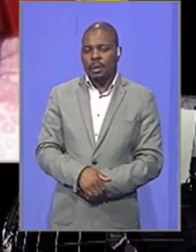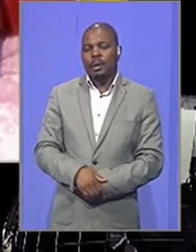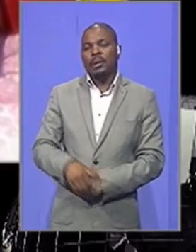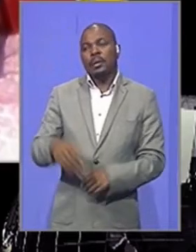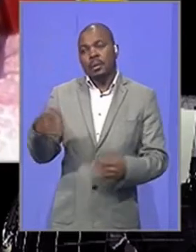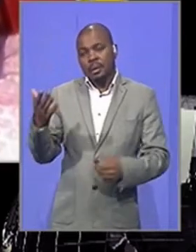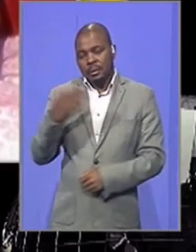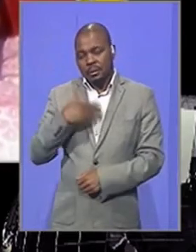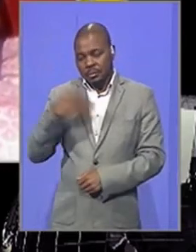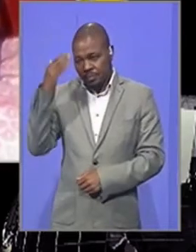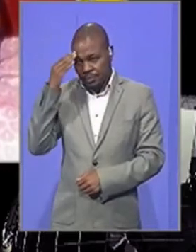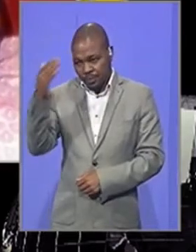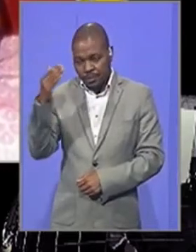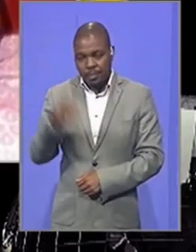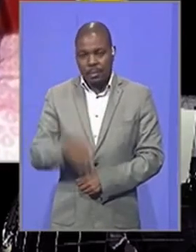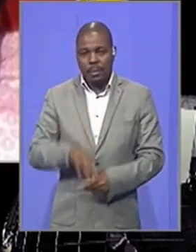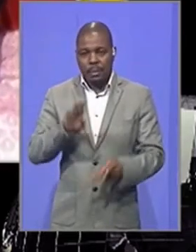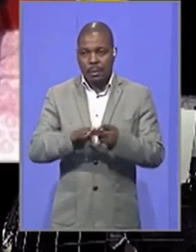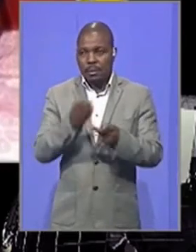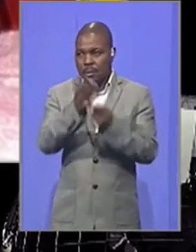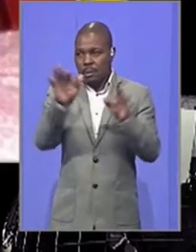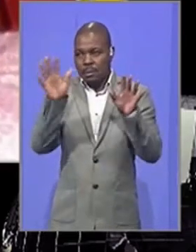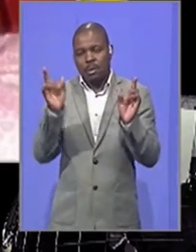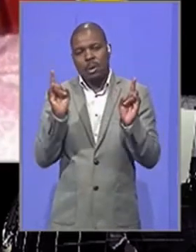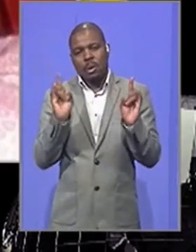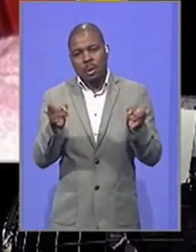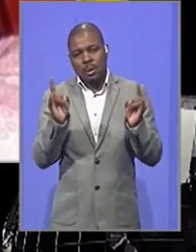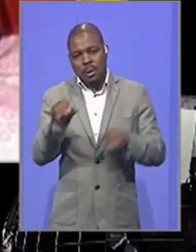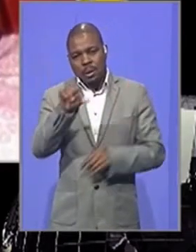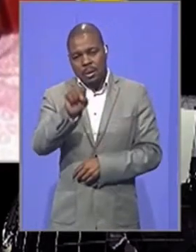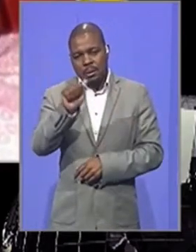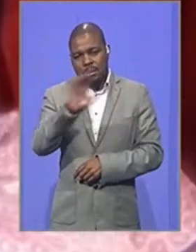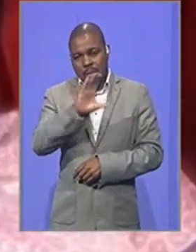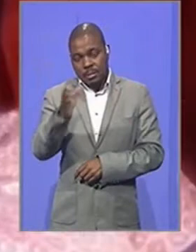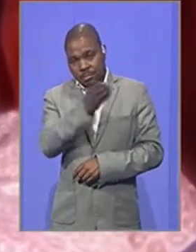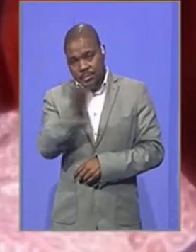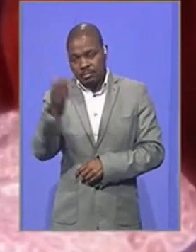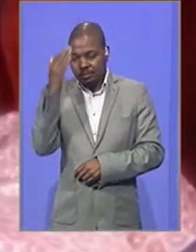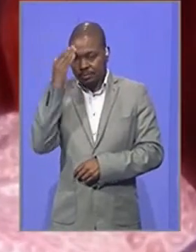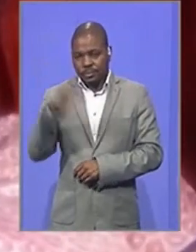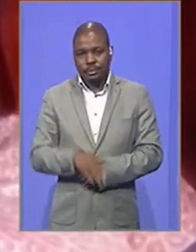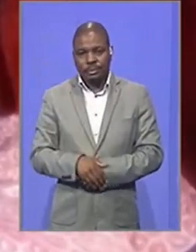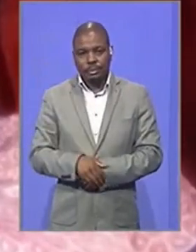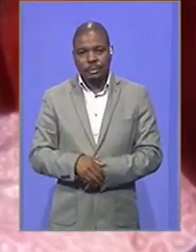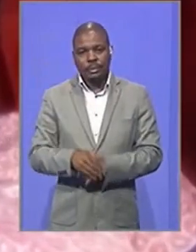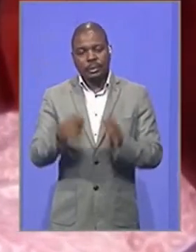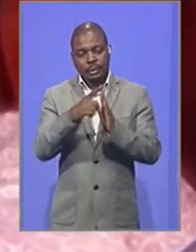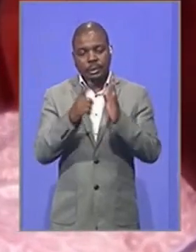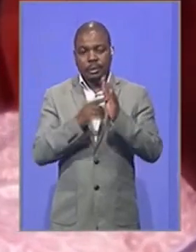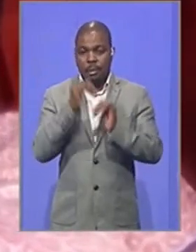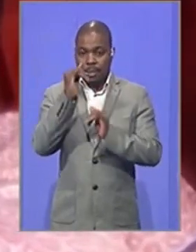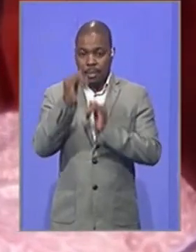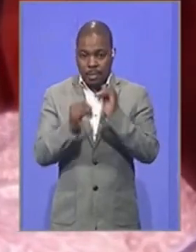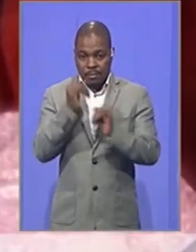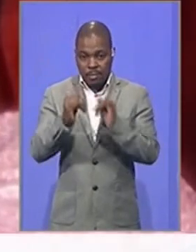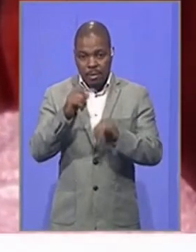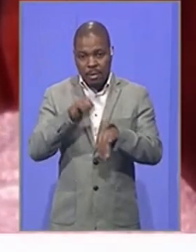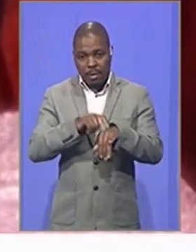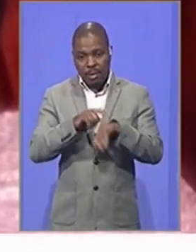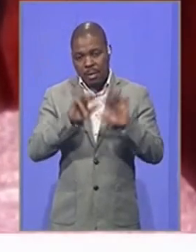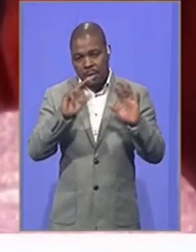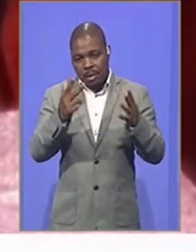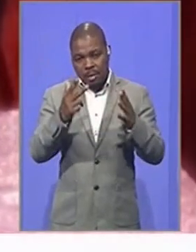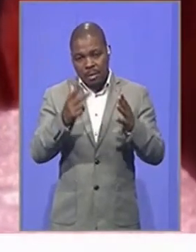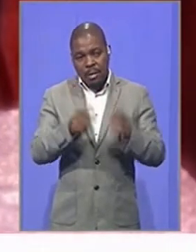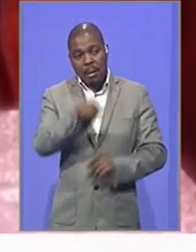Thobela mogaši le ba bogedi ba SABC ke ile ka re ka di 11 ka 8 ka